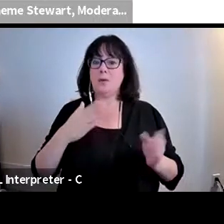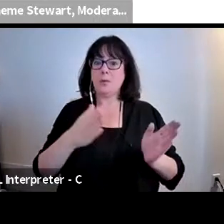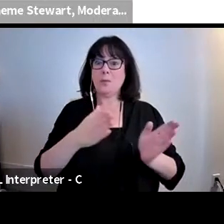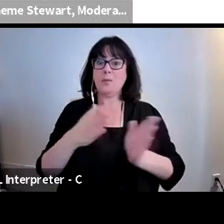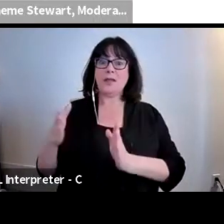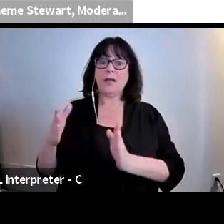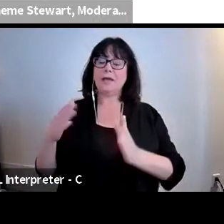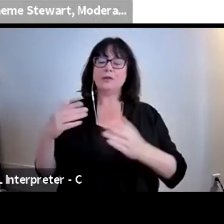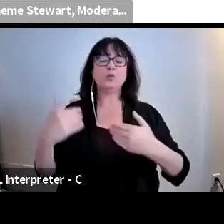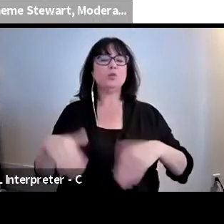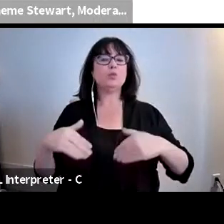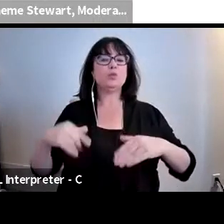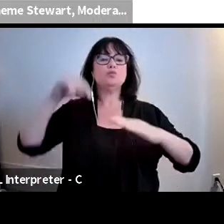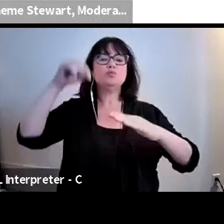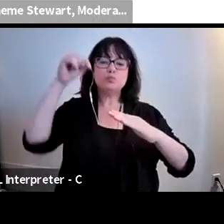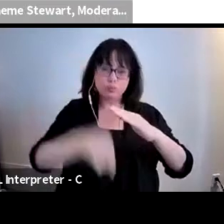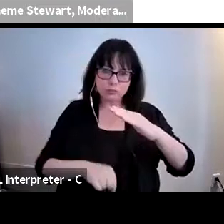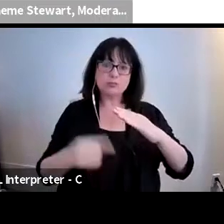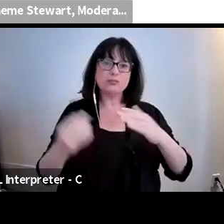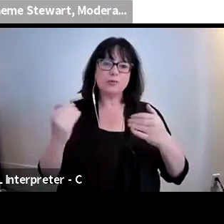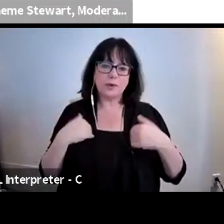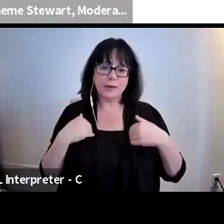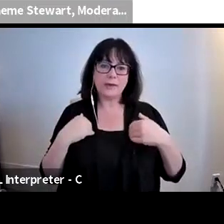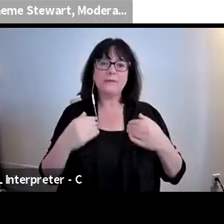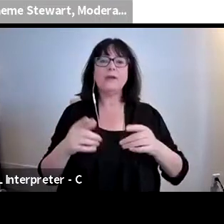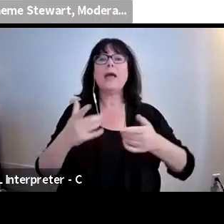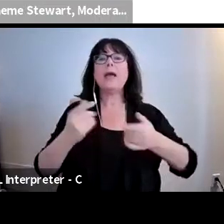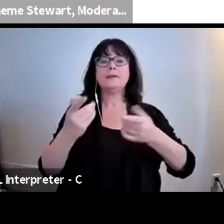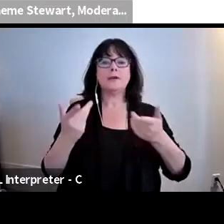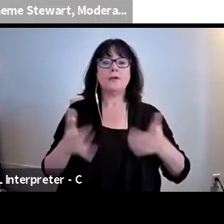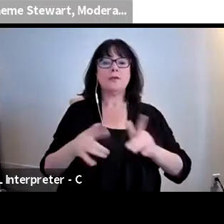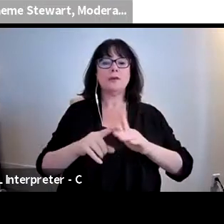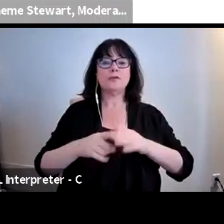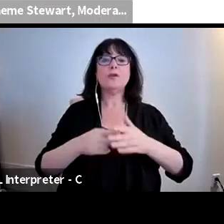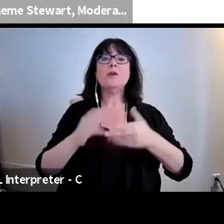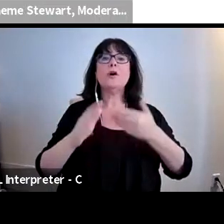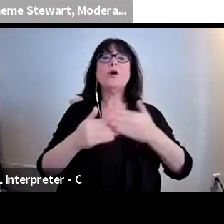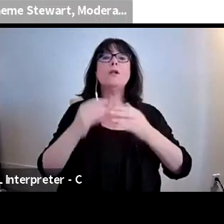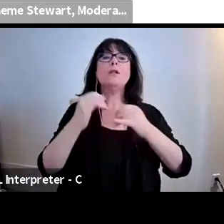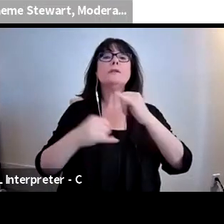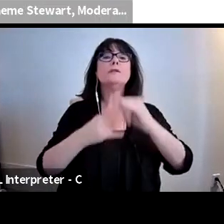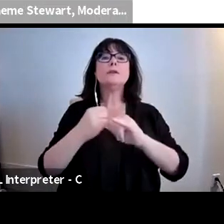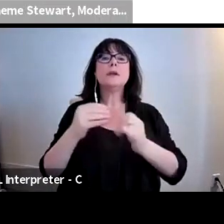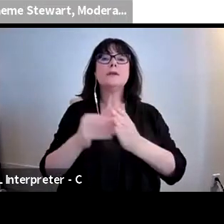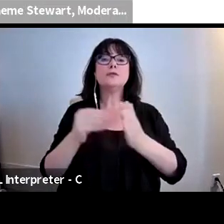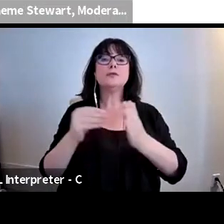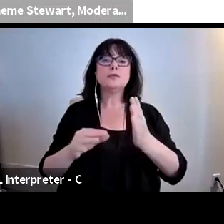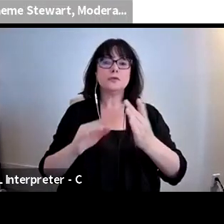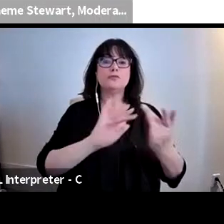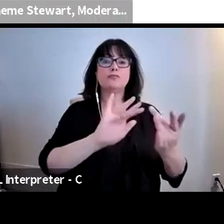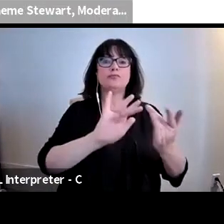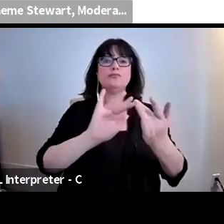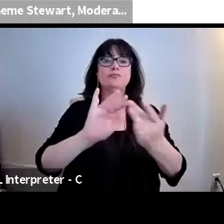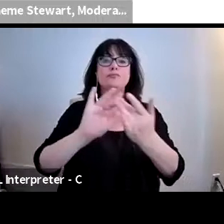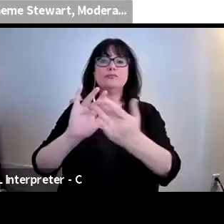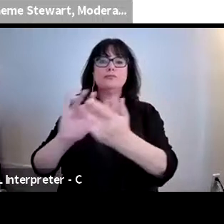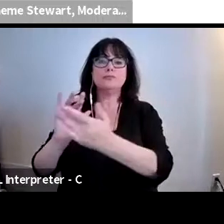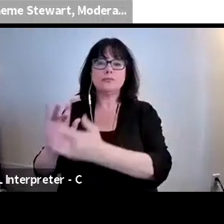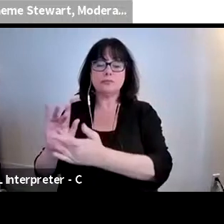have begun the communications to all international students, our undergrads and our graduate students, about